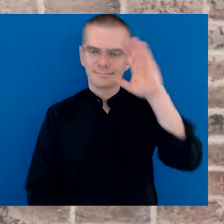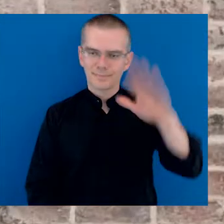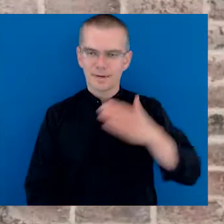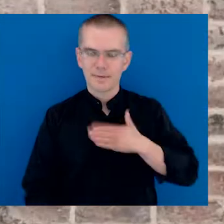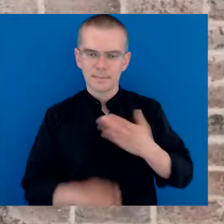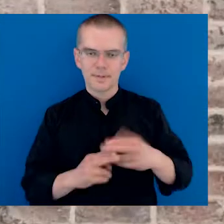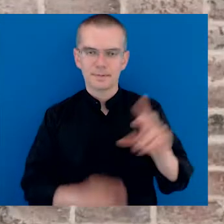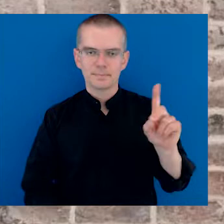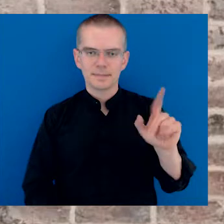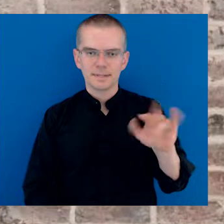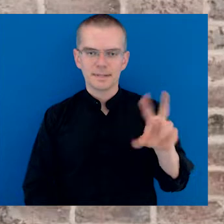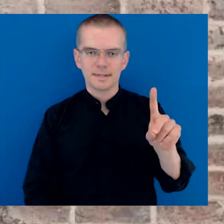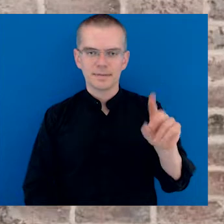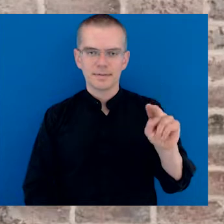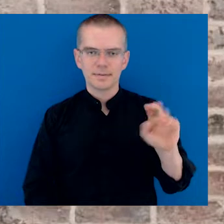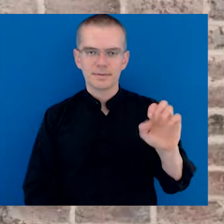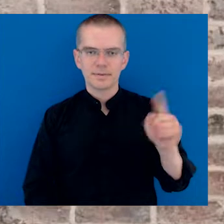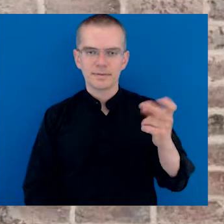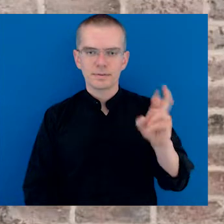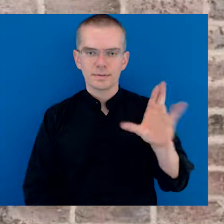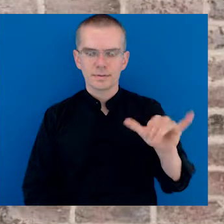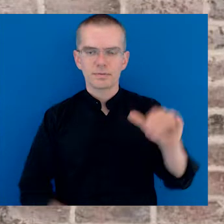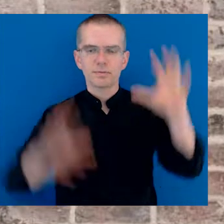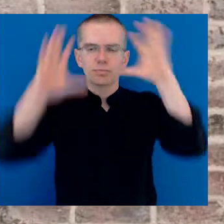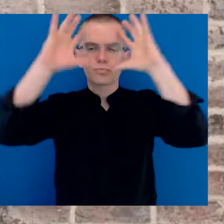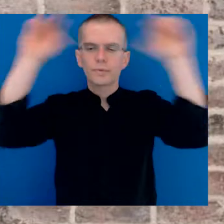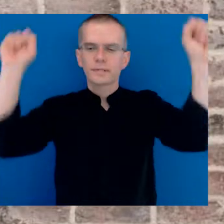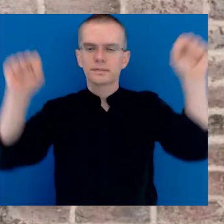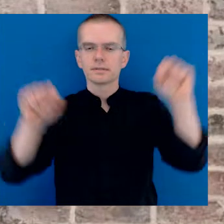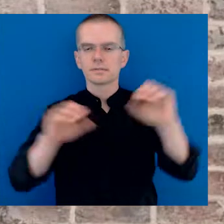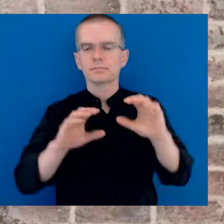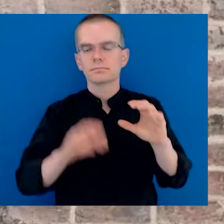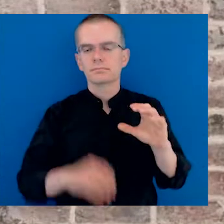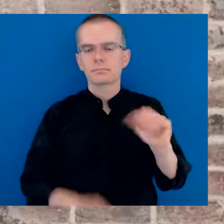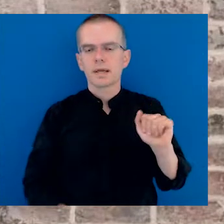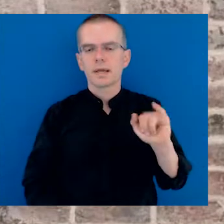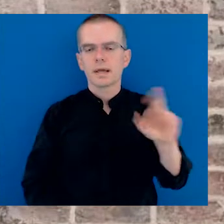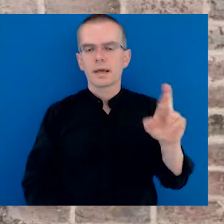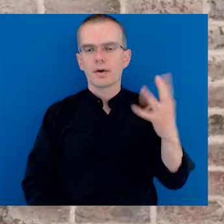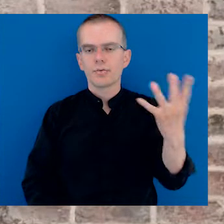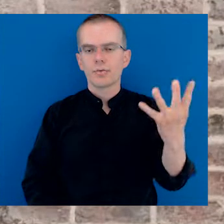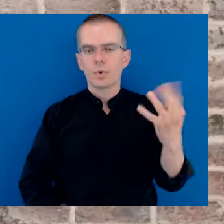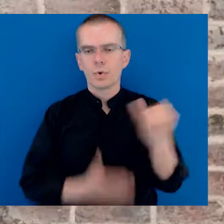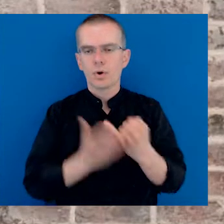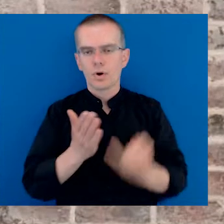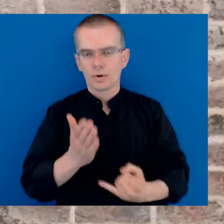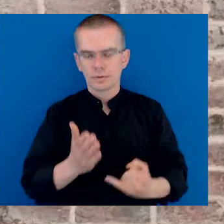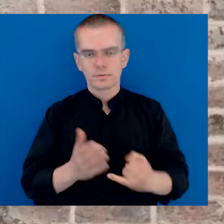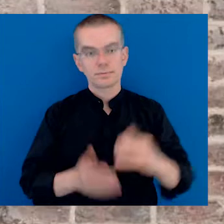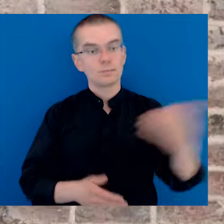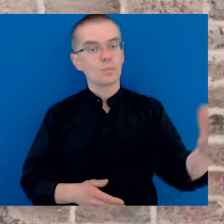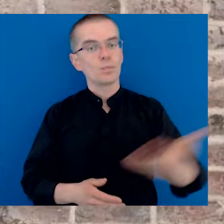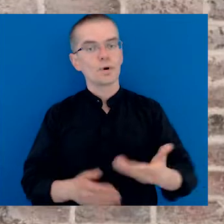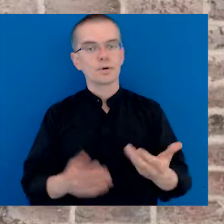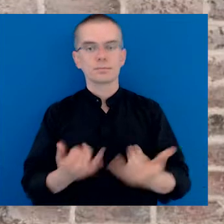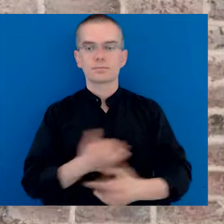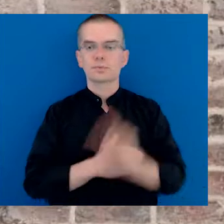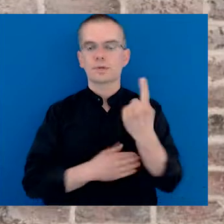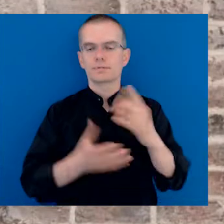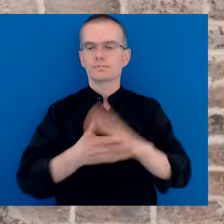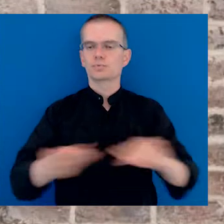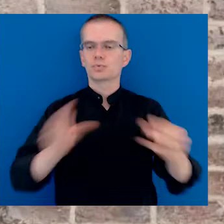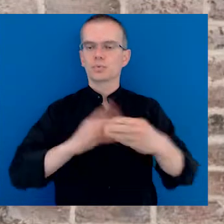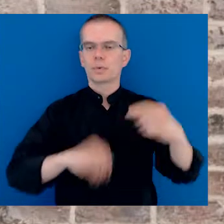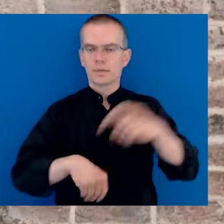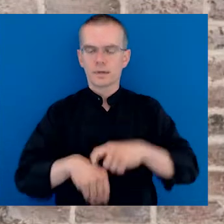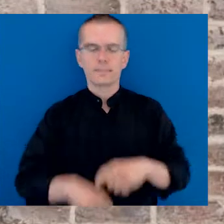Hi, my name is David Nethery. I'm president of Air for Arts, and I welcome you to this segment of Storytime. Air for